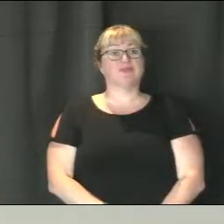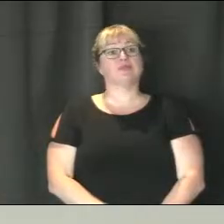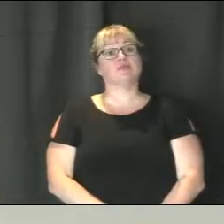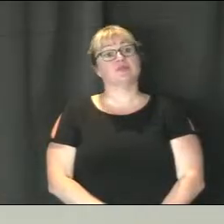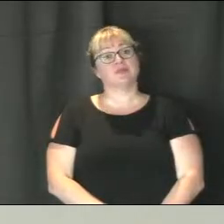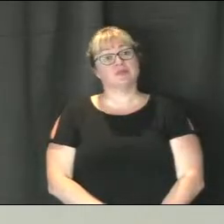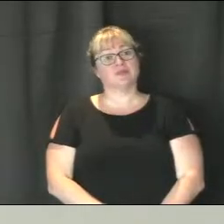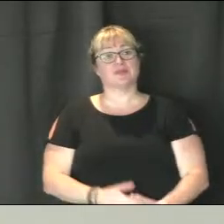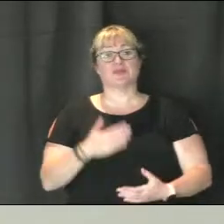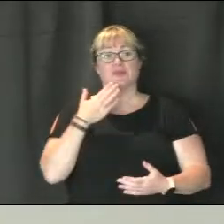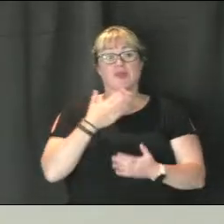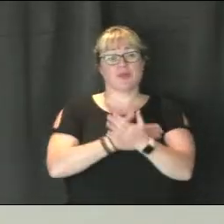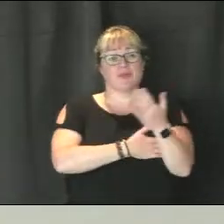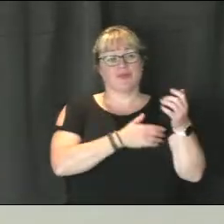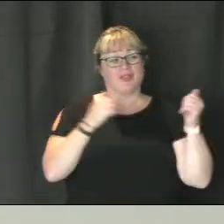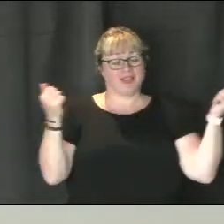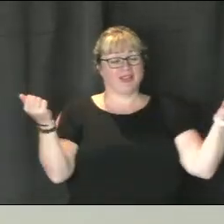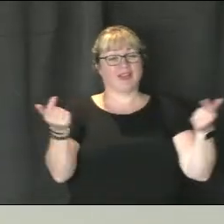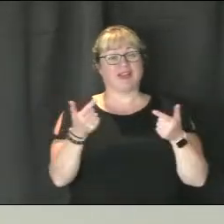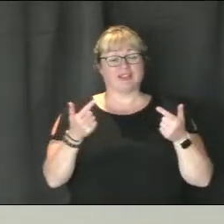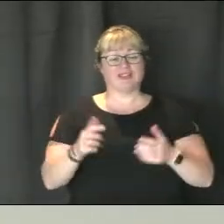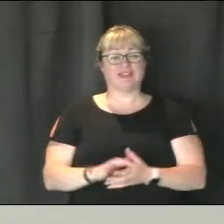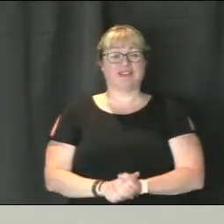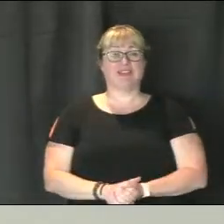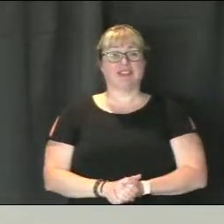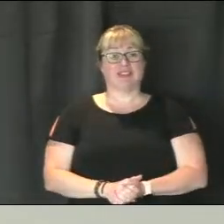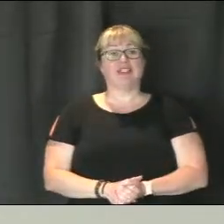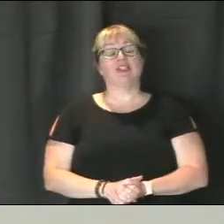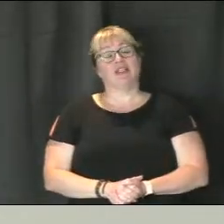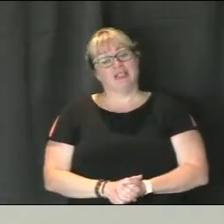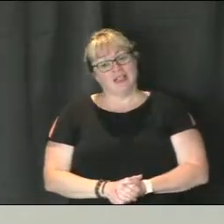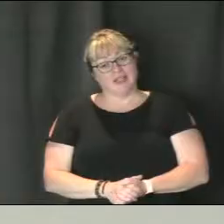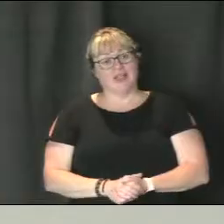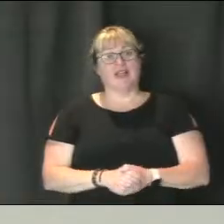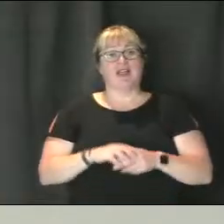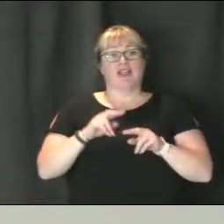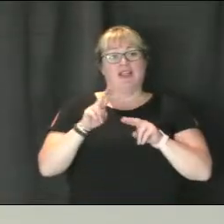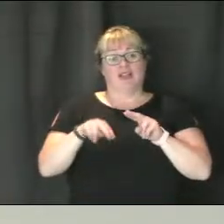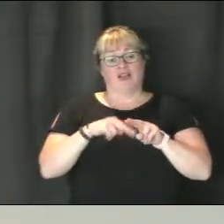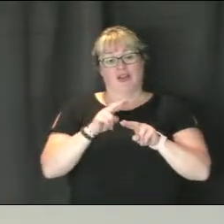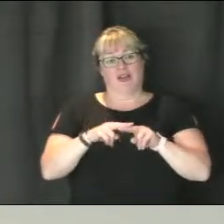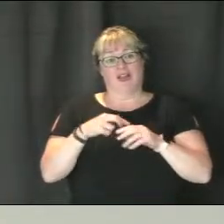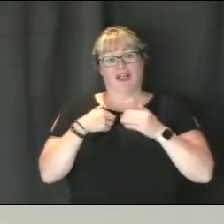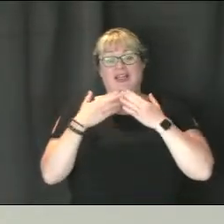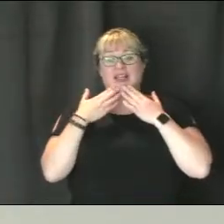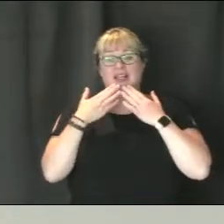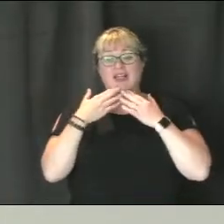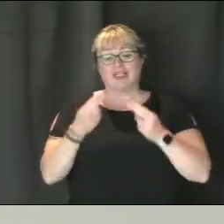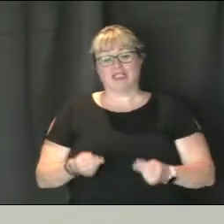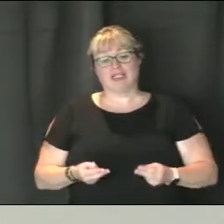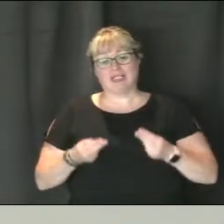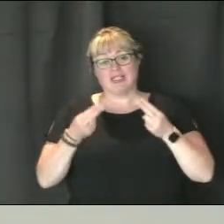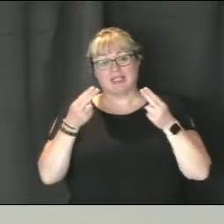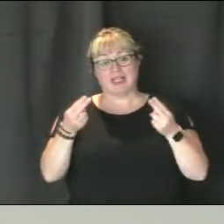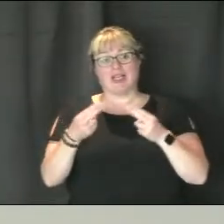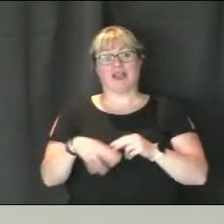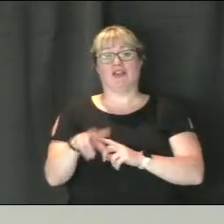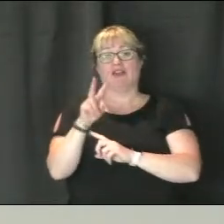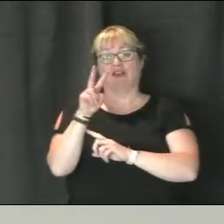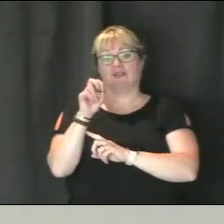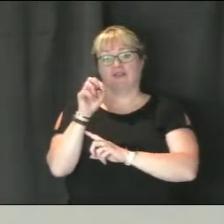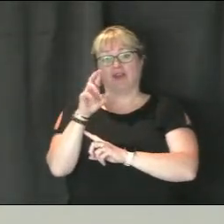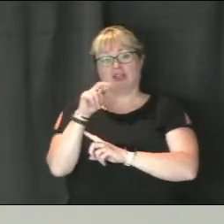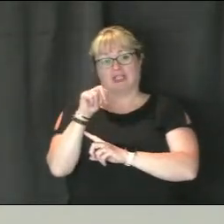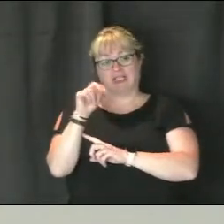you. Good morning, everybody. Of course, first of all, I'd like to thank my nominator, Verna. Thank you very much,